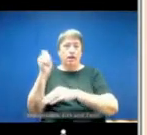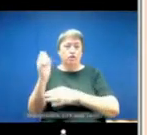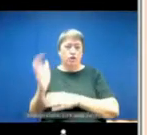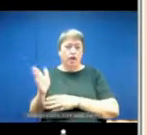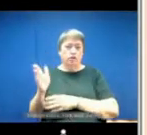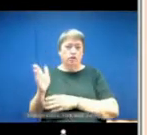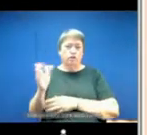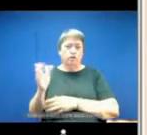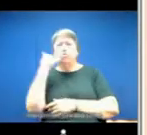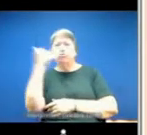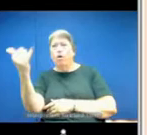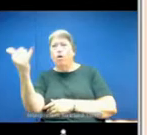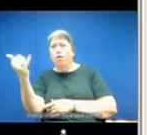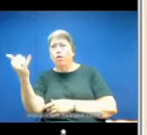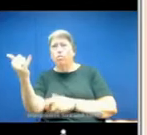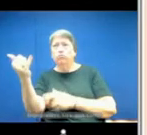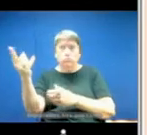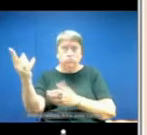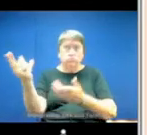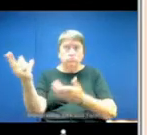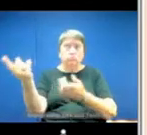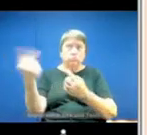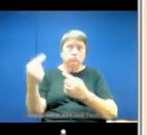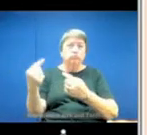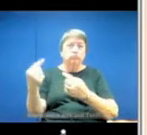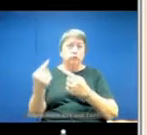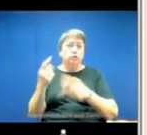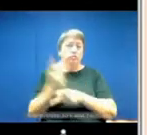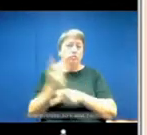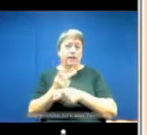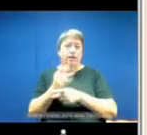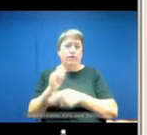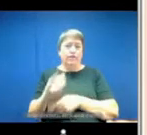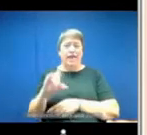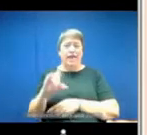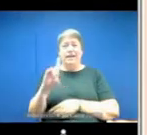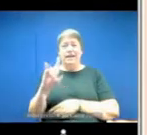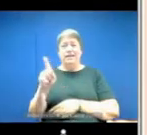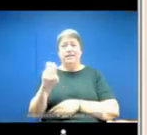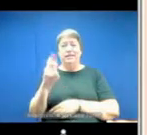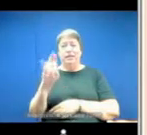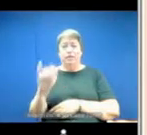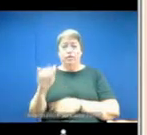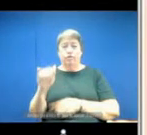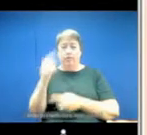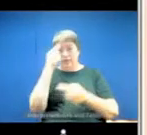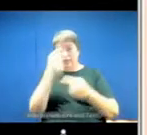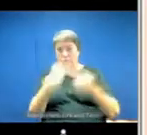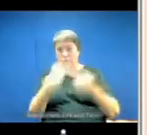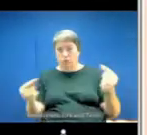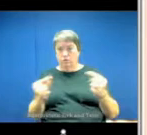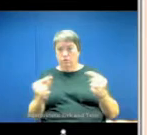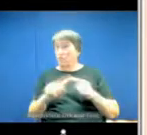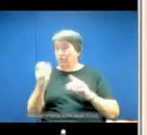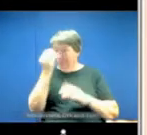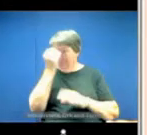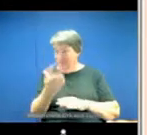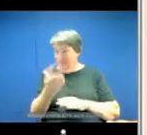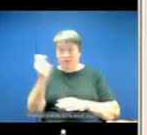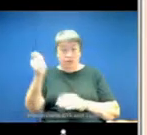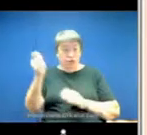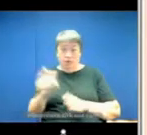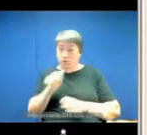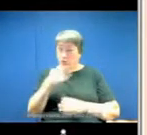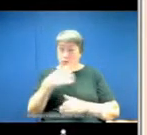call to handle the discovery dispute. But judges don't like discovery disputes. At times,